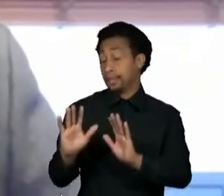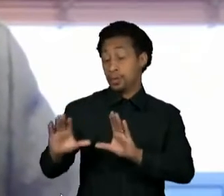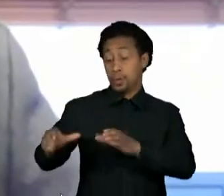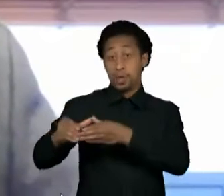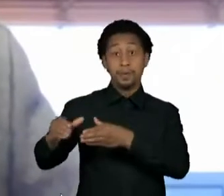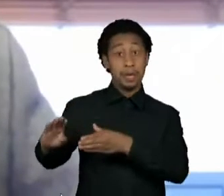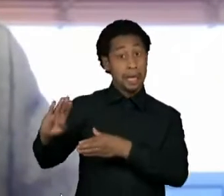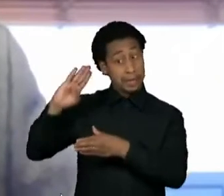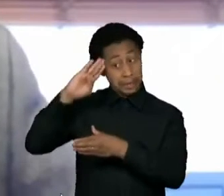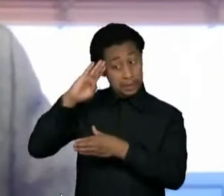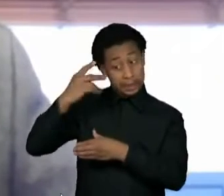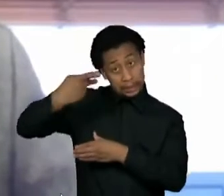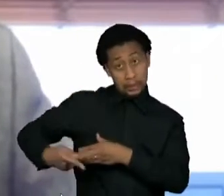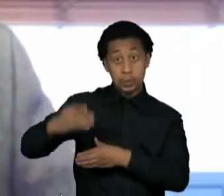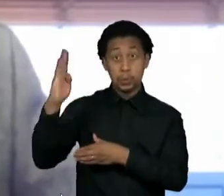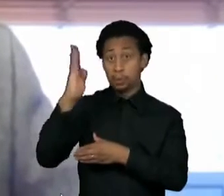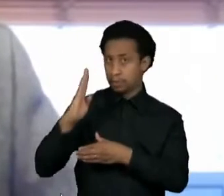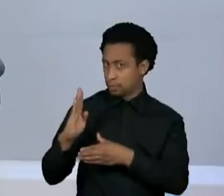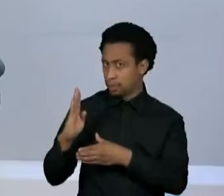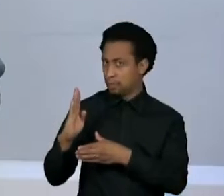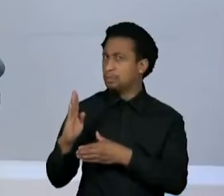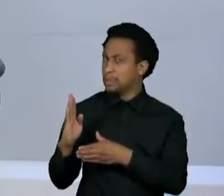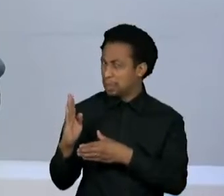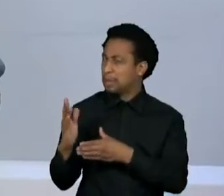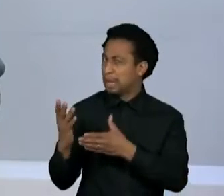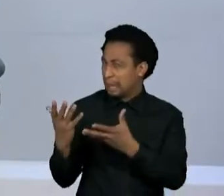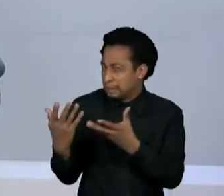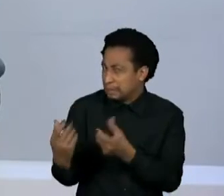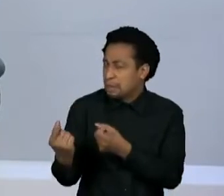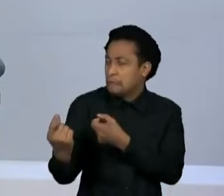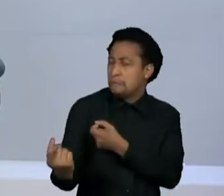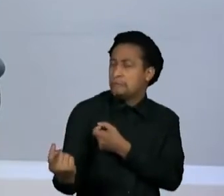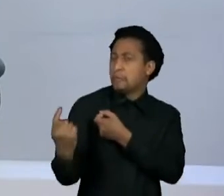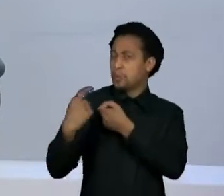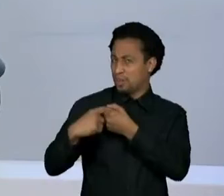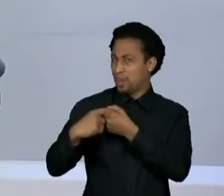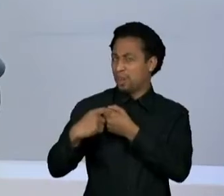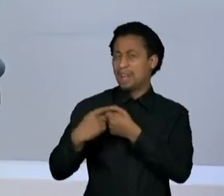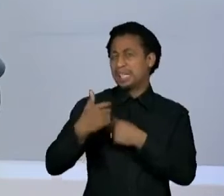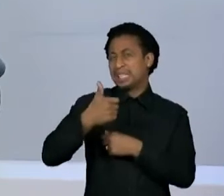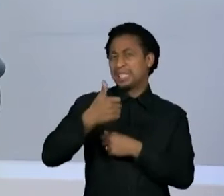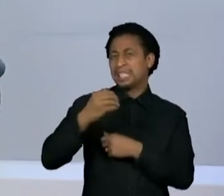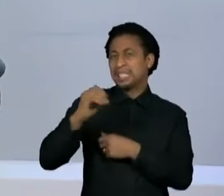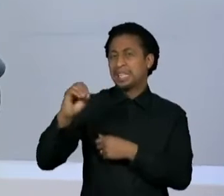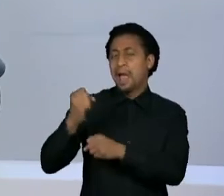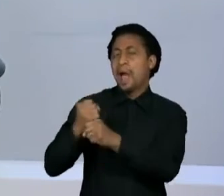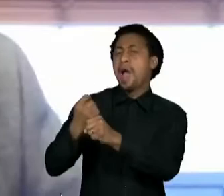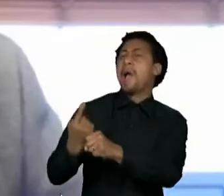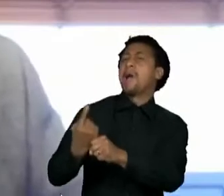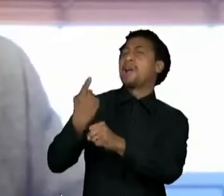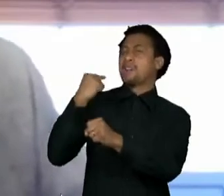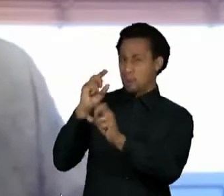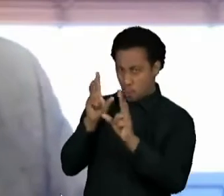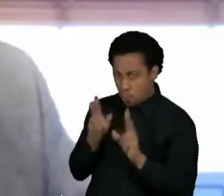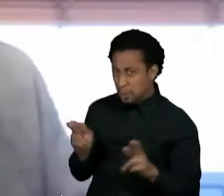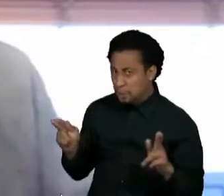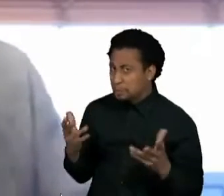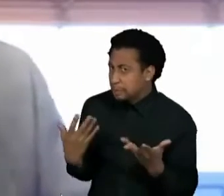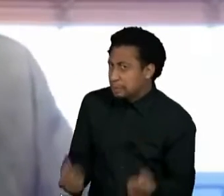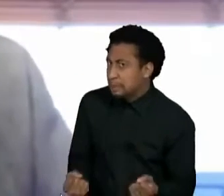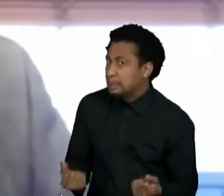the Brazilian military would revert to its mid 20th century form and